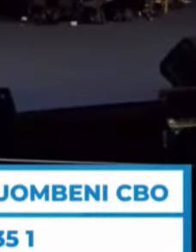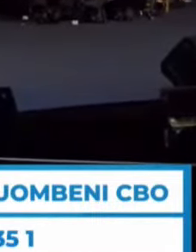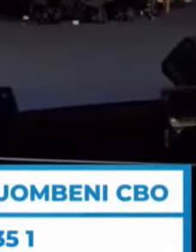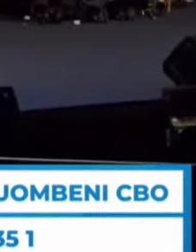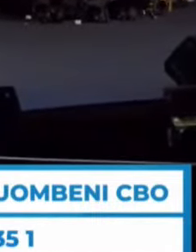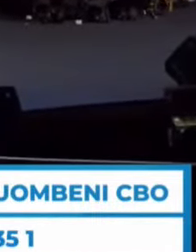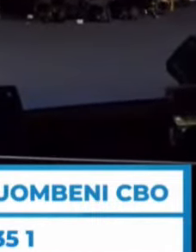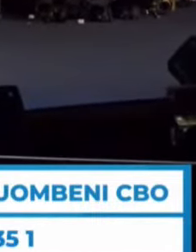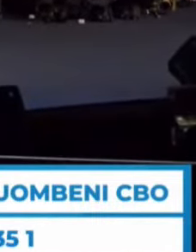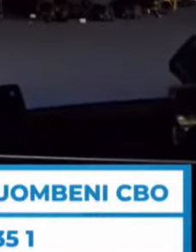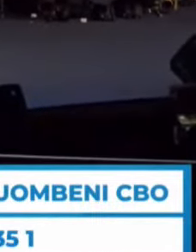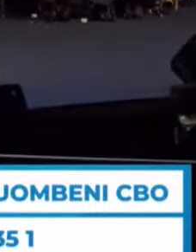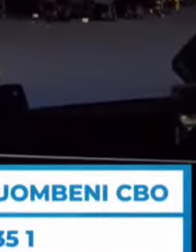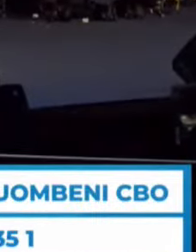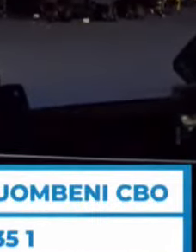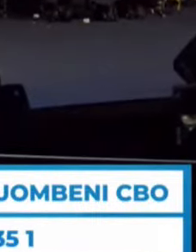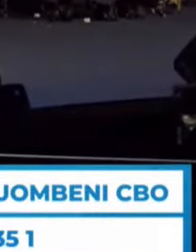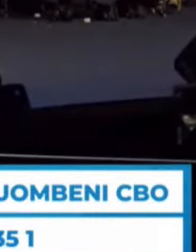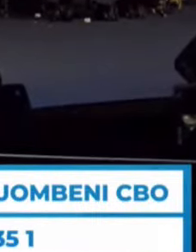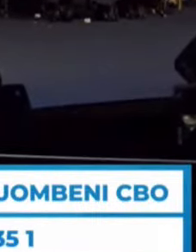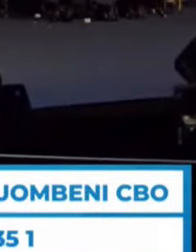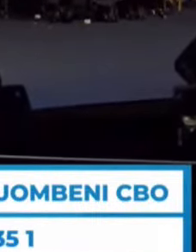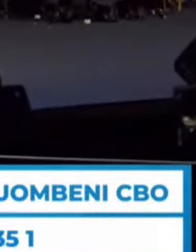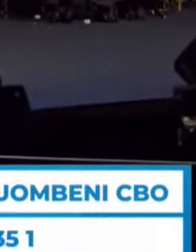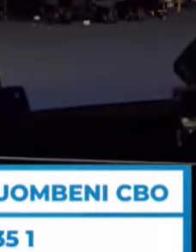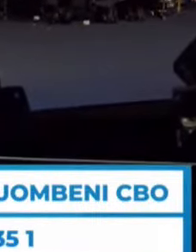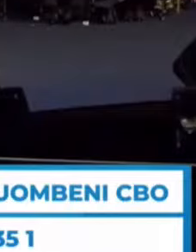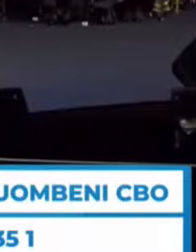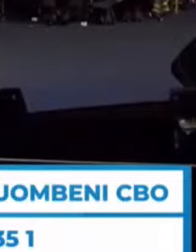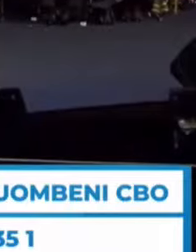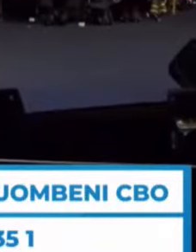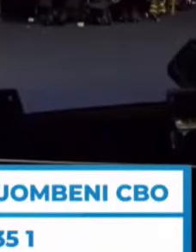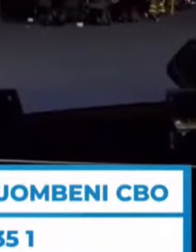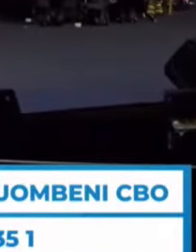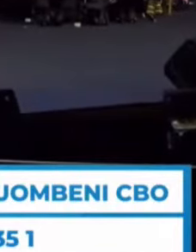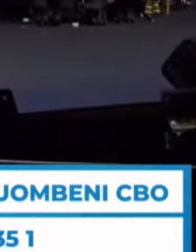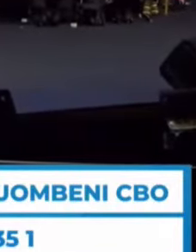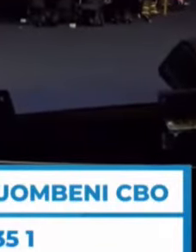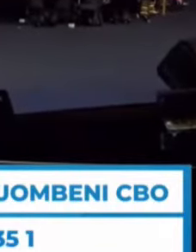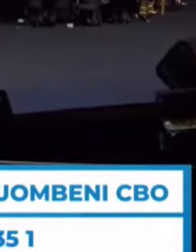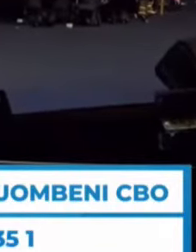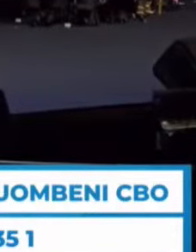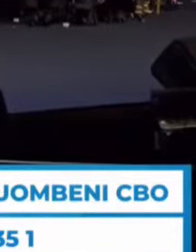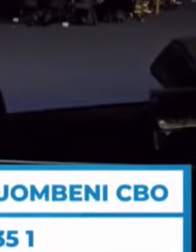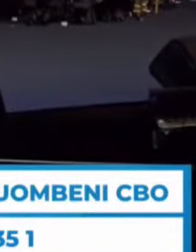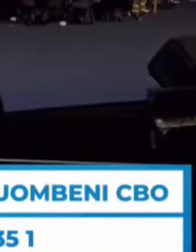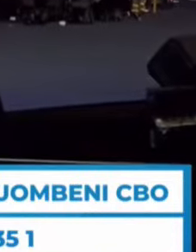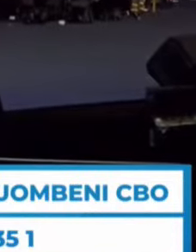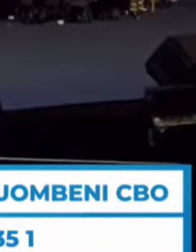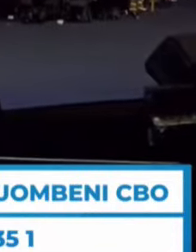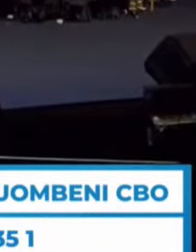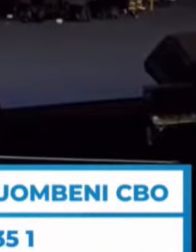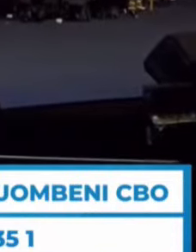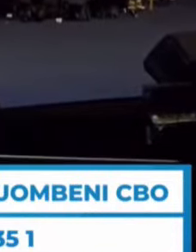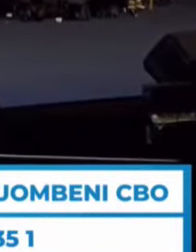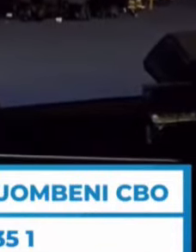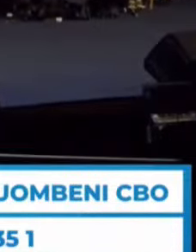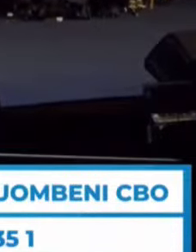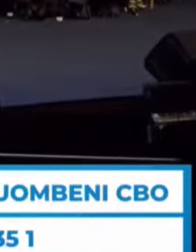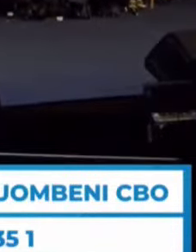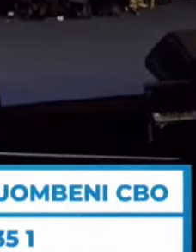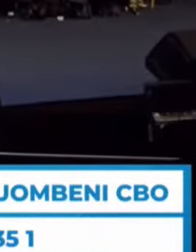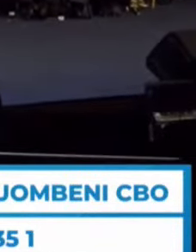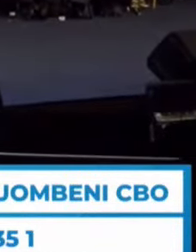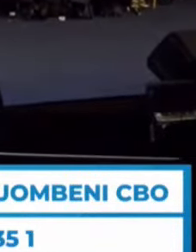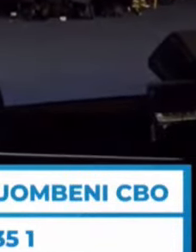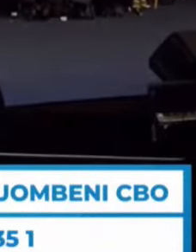Benny 10 million came now the amazing thing is most most of the people that